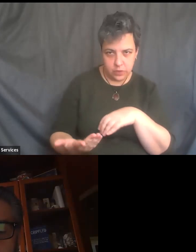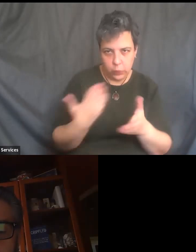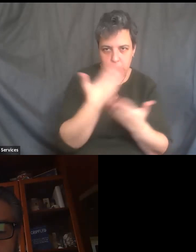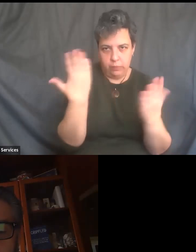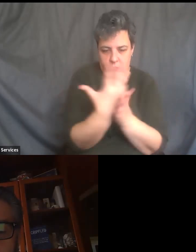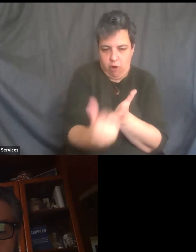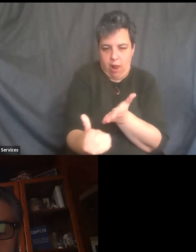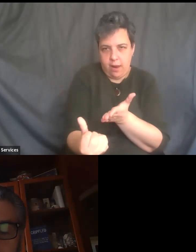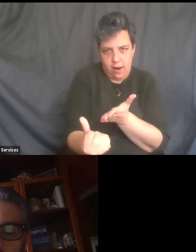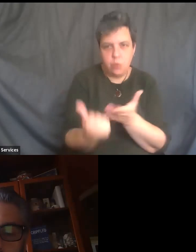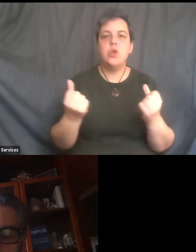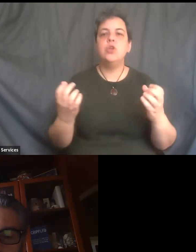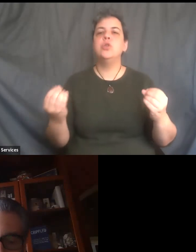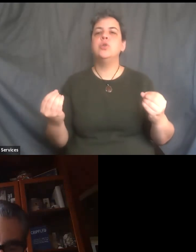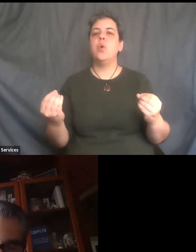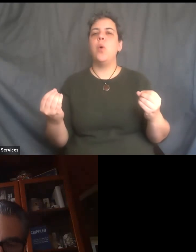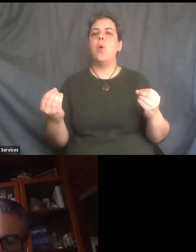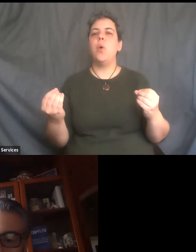is